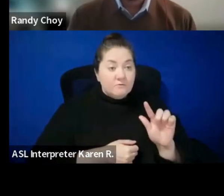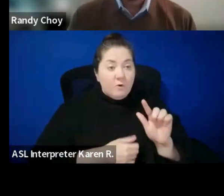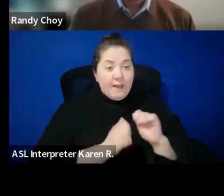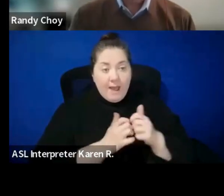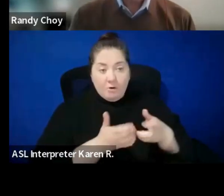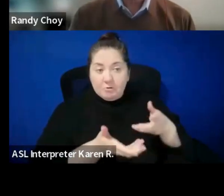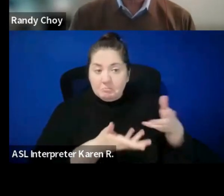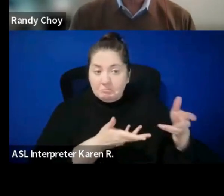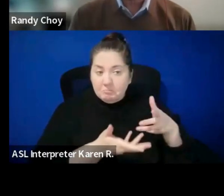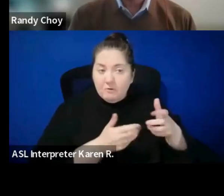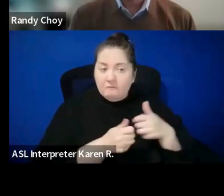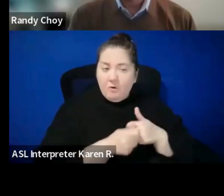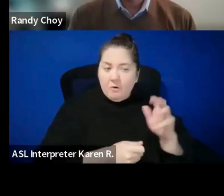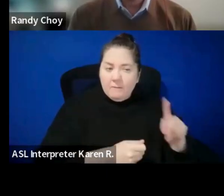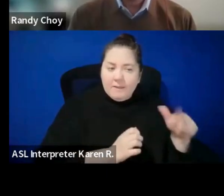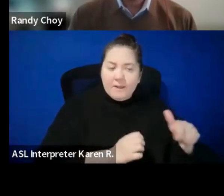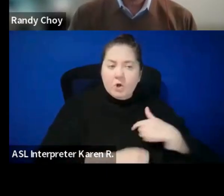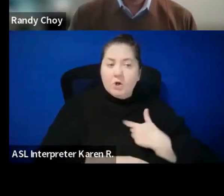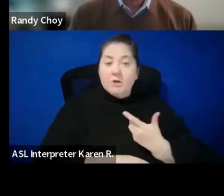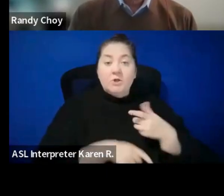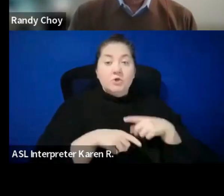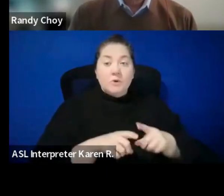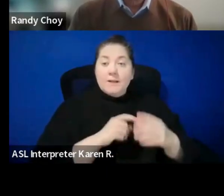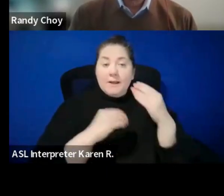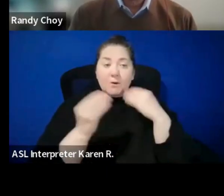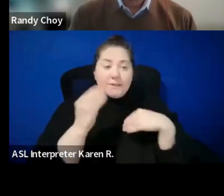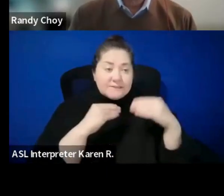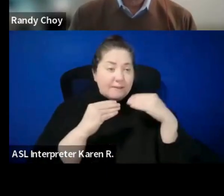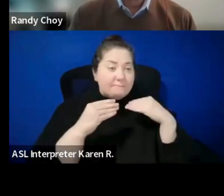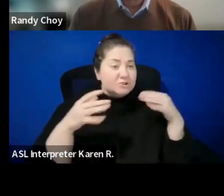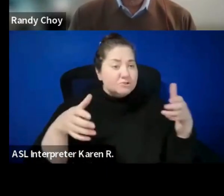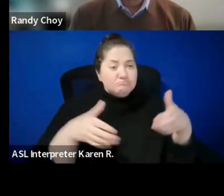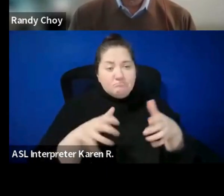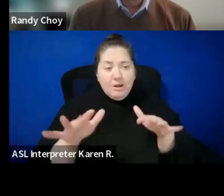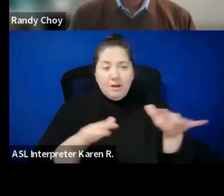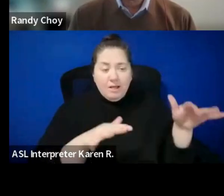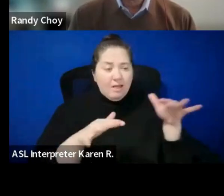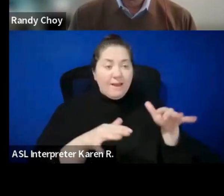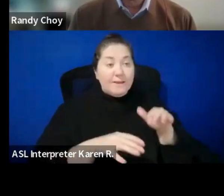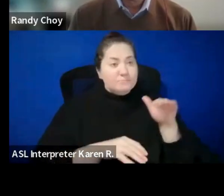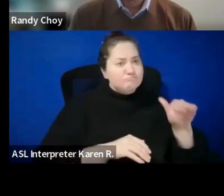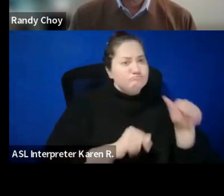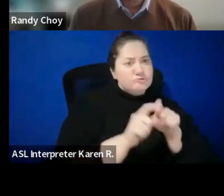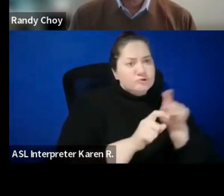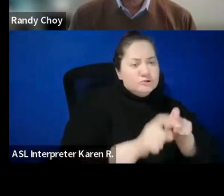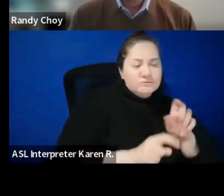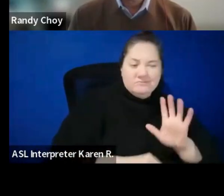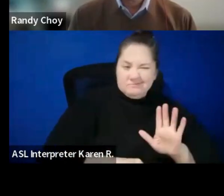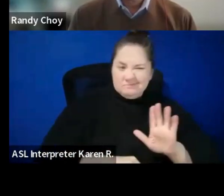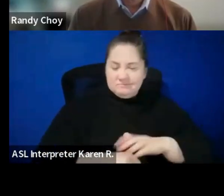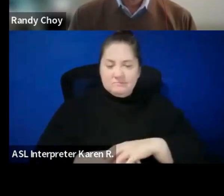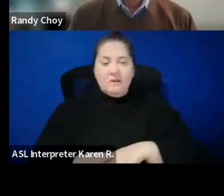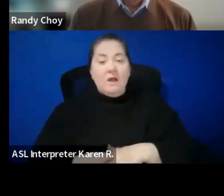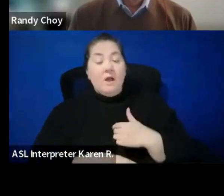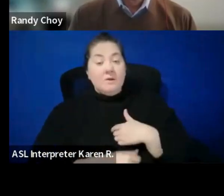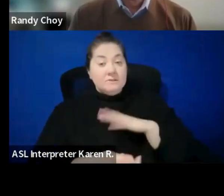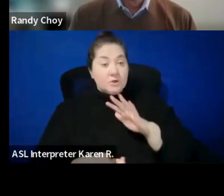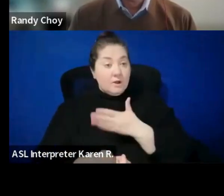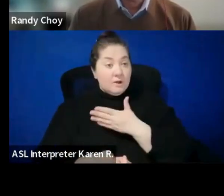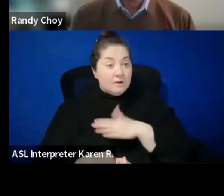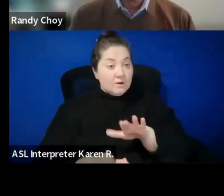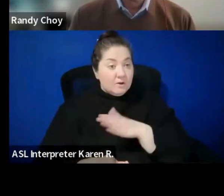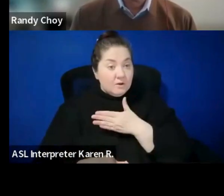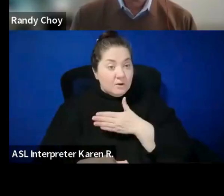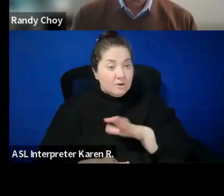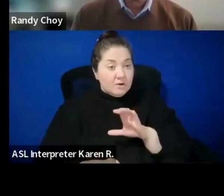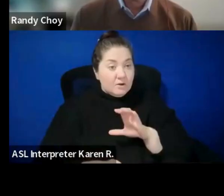you're at a reception. That's not the time or the place. But some recent examples where I was at a concert and I saw